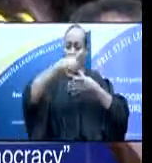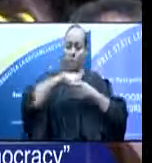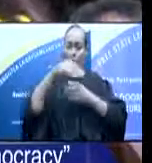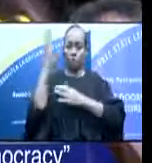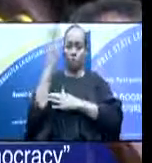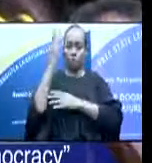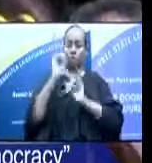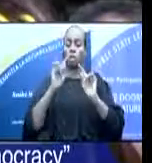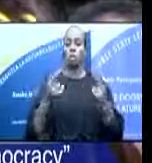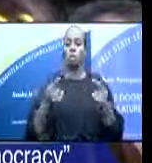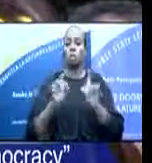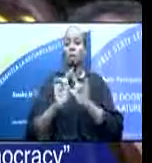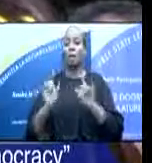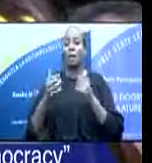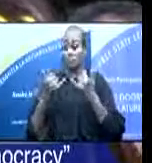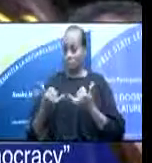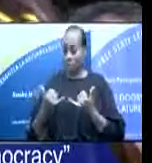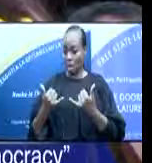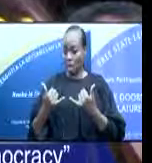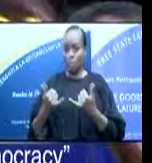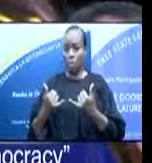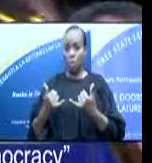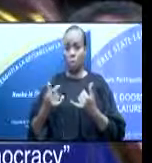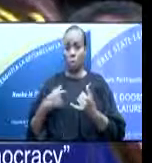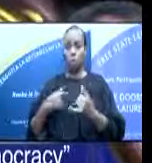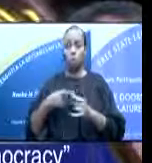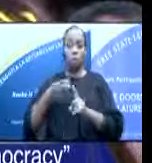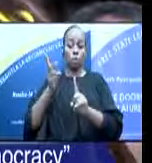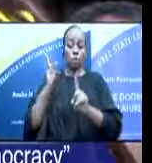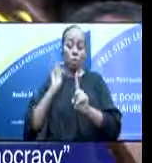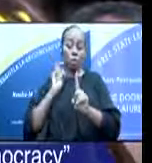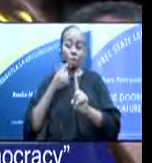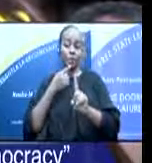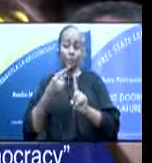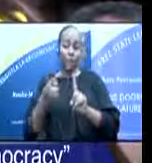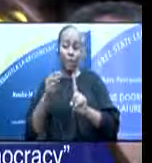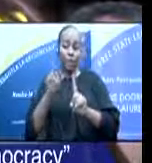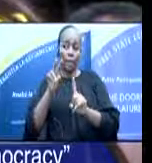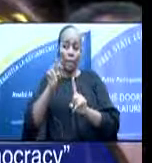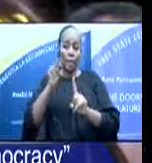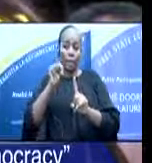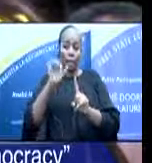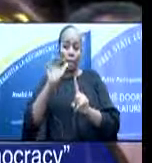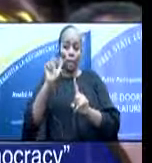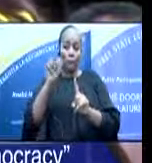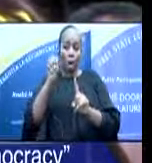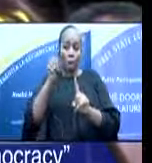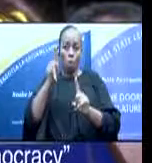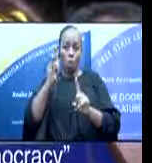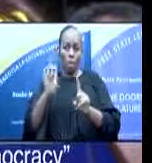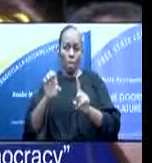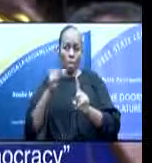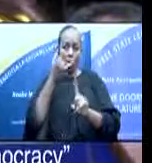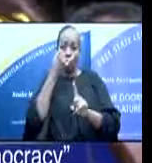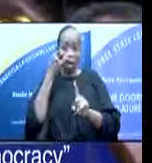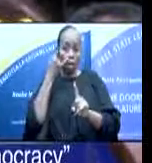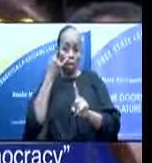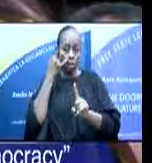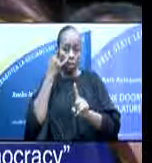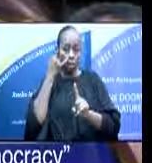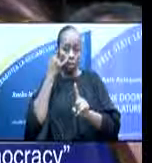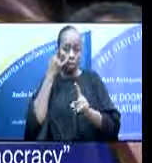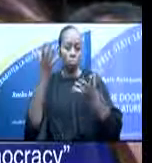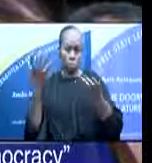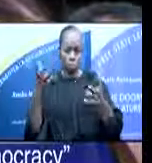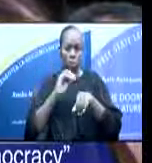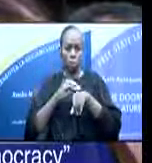speech. However, now you heard a person say something that is offensive, given whoever receives it. And now